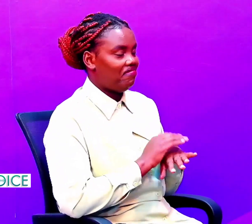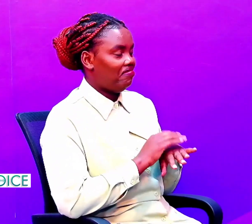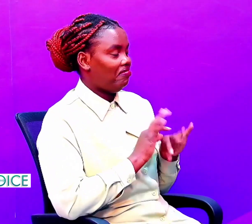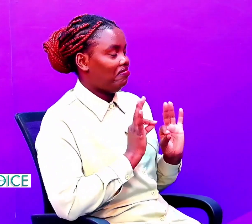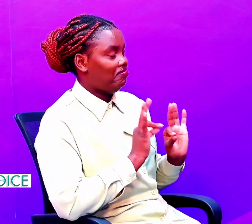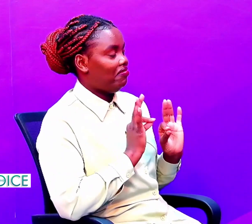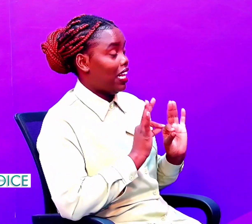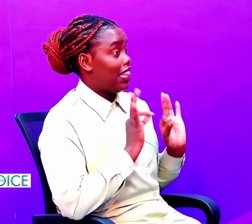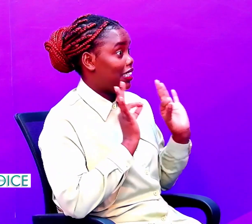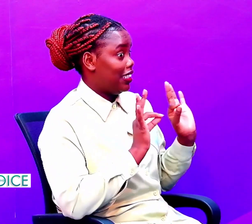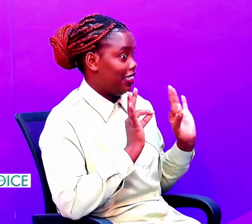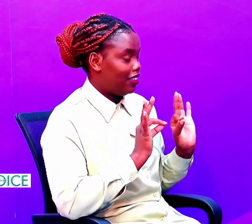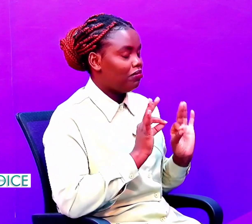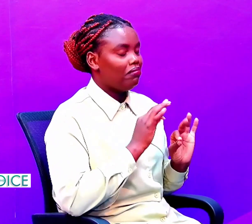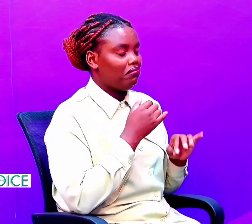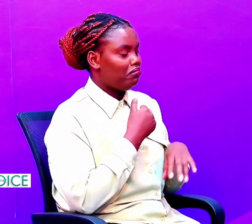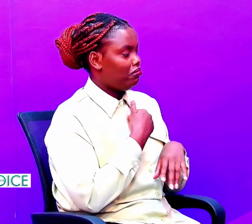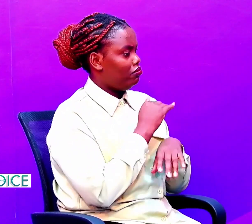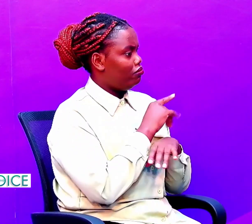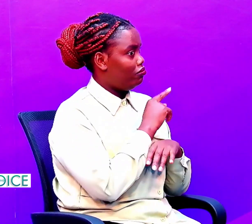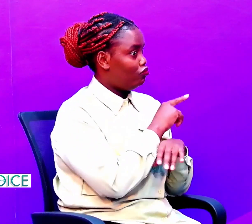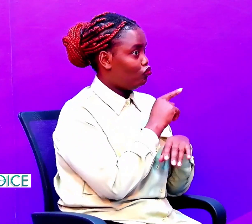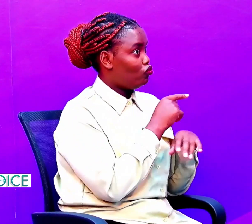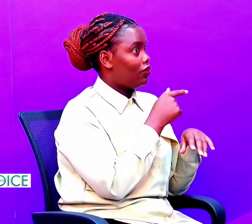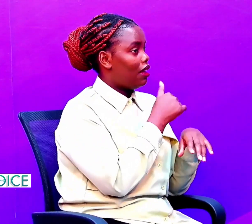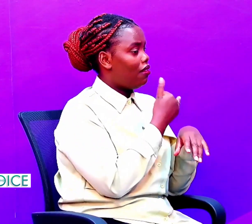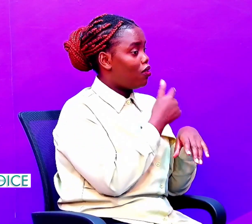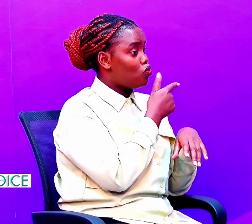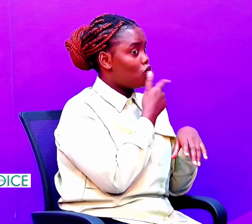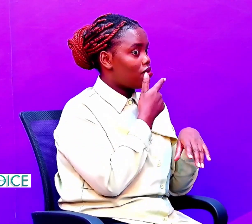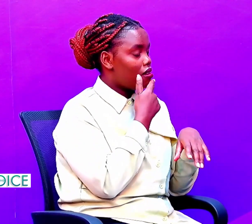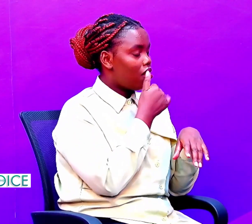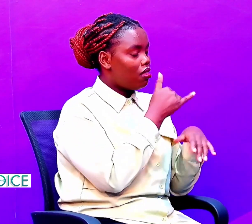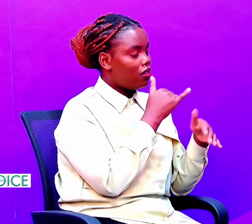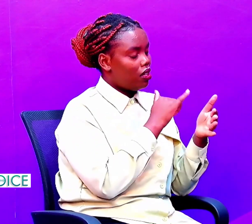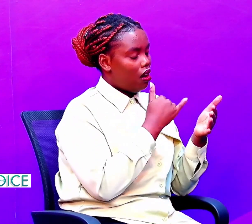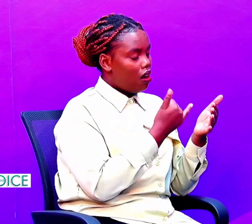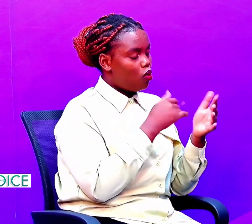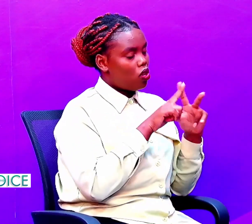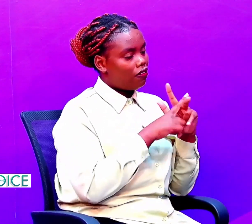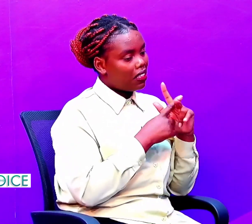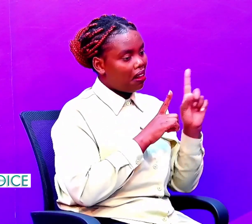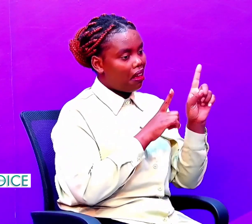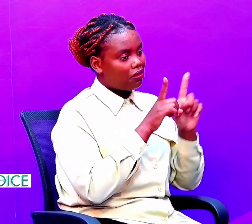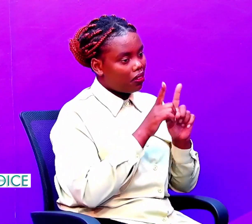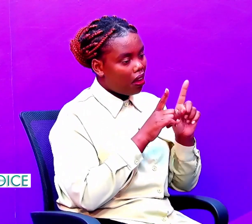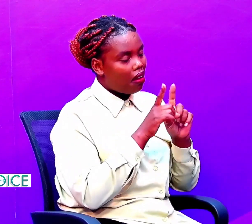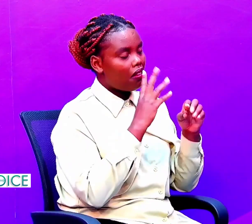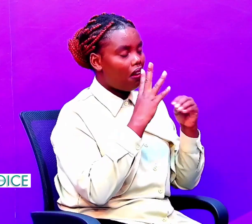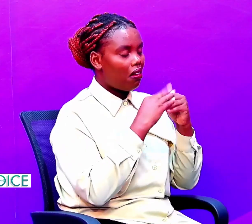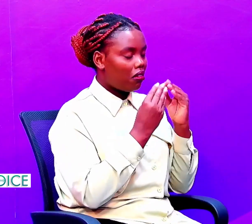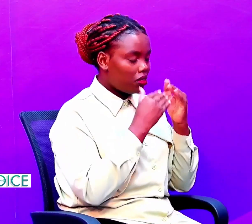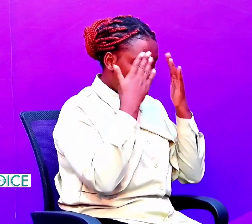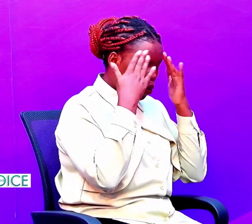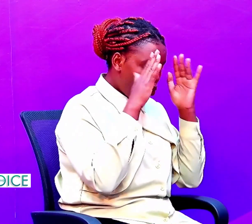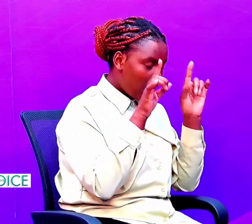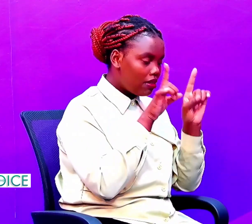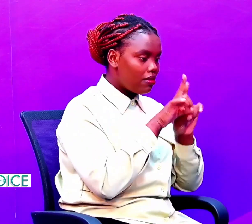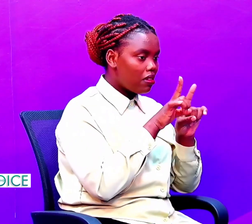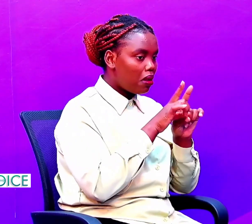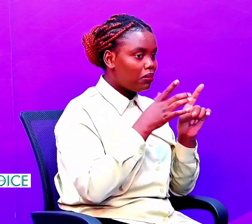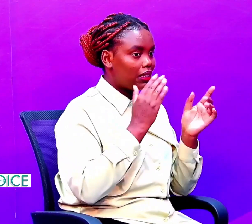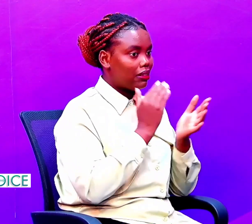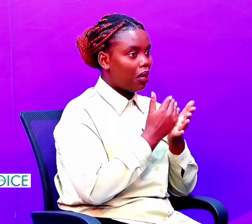Wow, that is very good and commendable. You've told us about the start of your